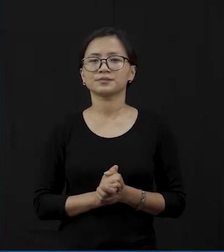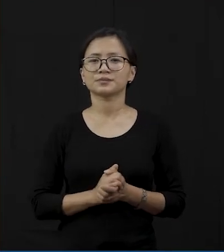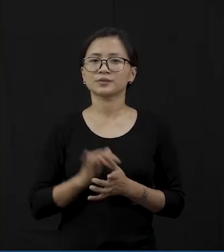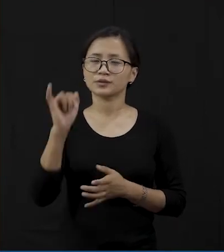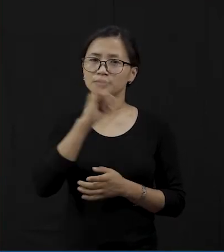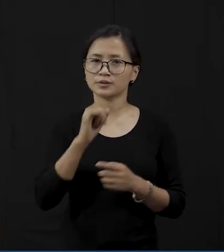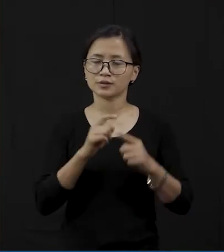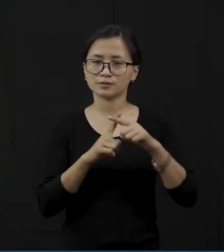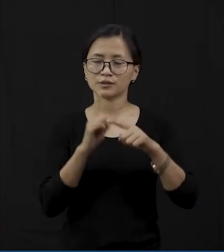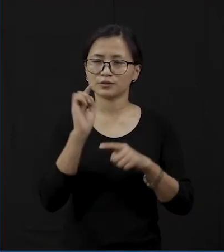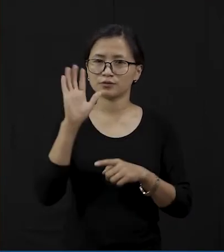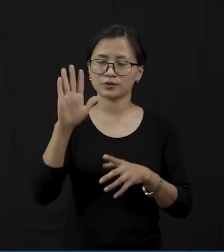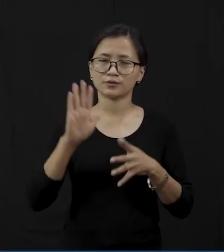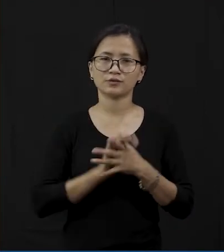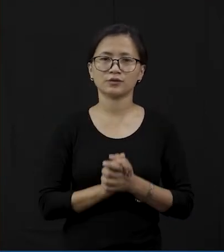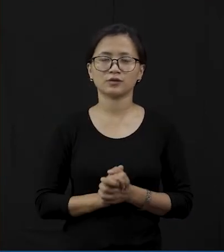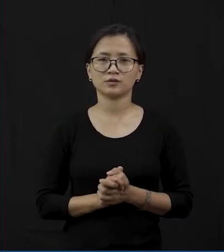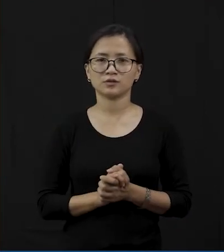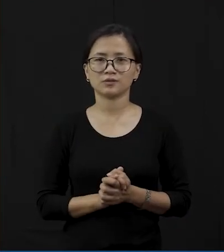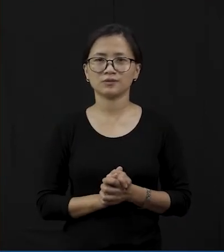6 plus 5,